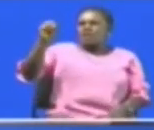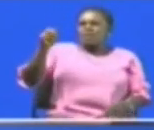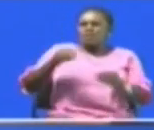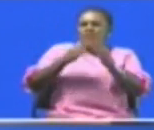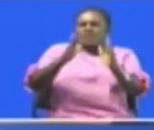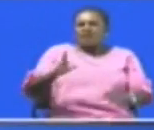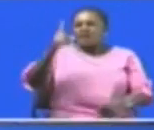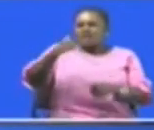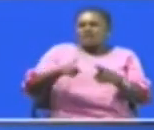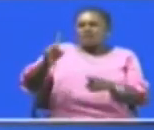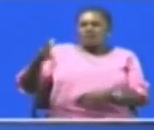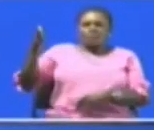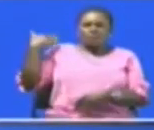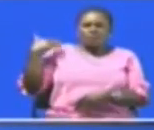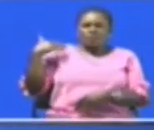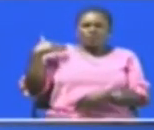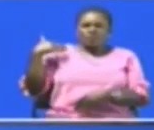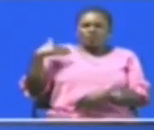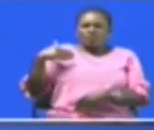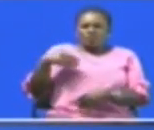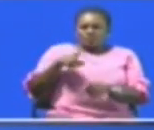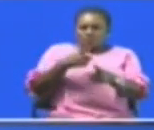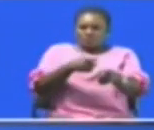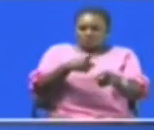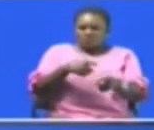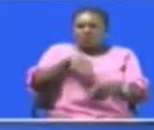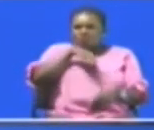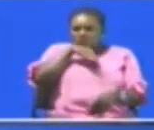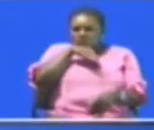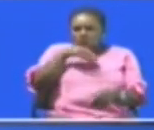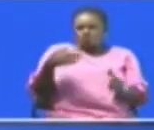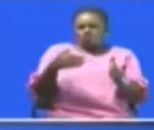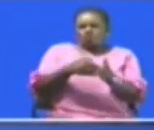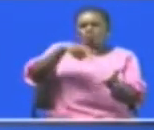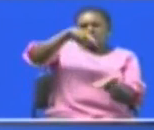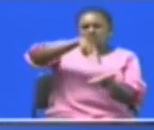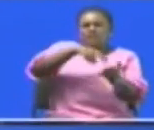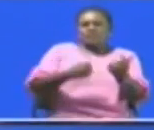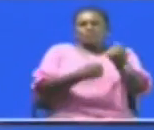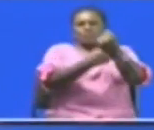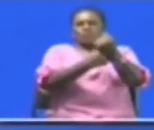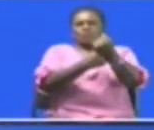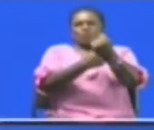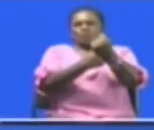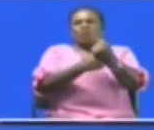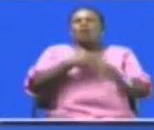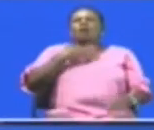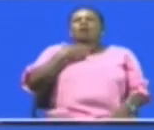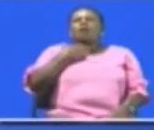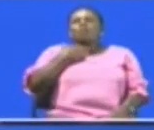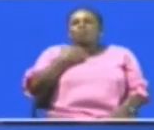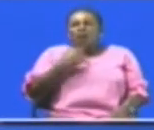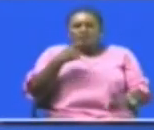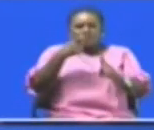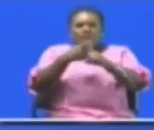leader, had in the past 1 year challenged party boss Raila Odinga to shelf his ambitions and instead support him. Nataka yo term